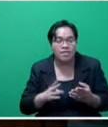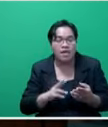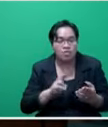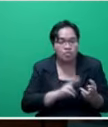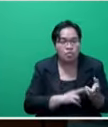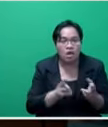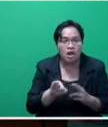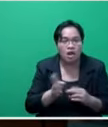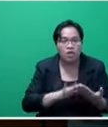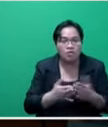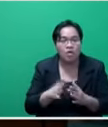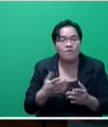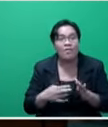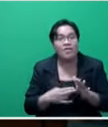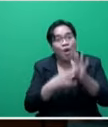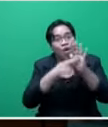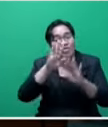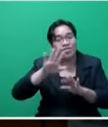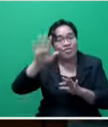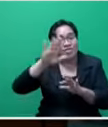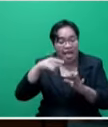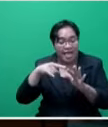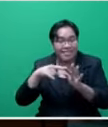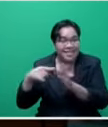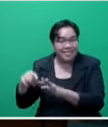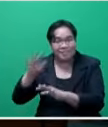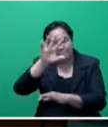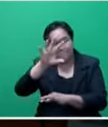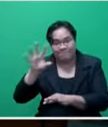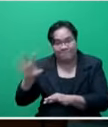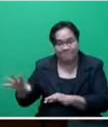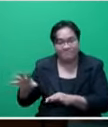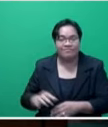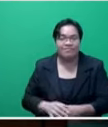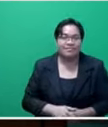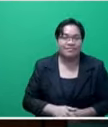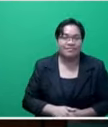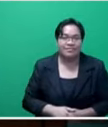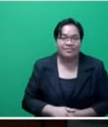communities from the Friendly North Division and Eastern Division, respectively.